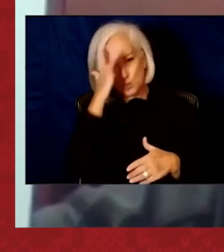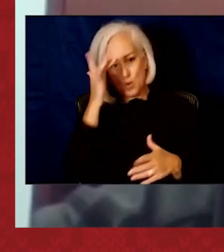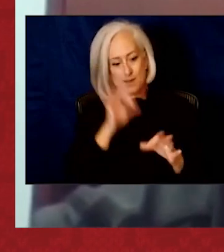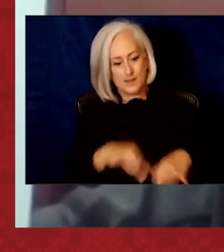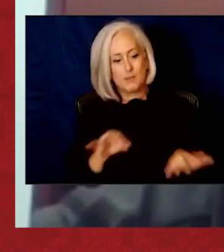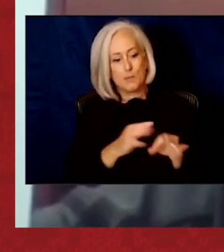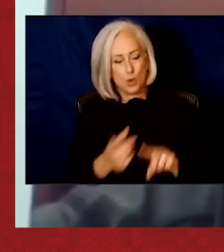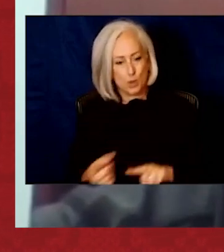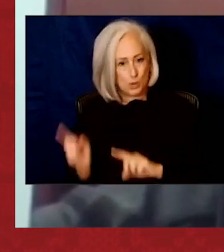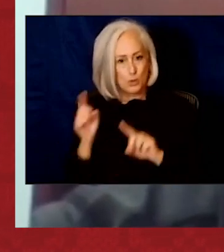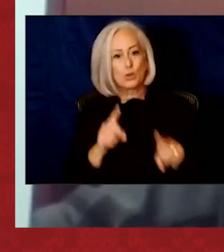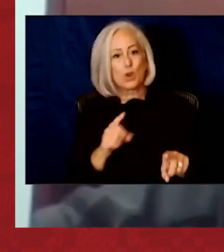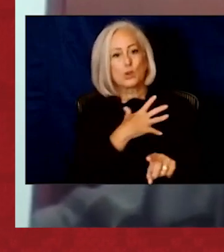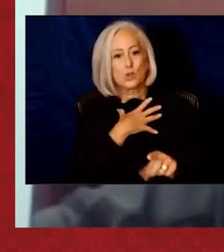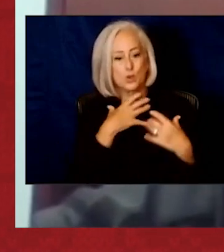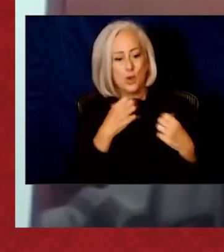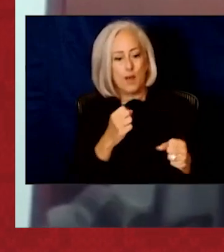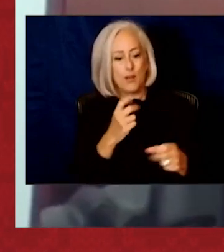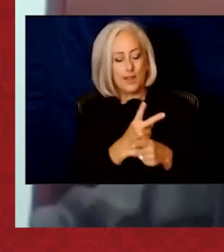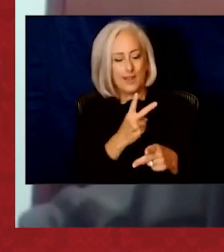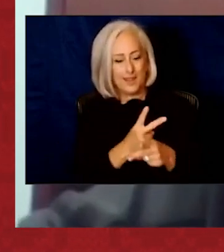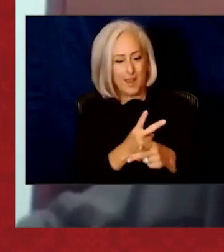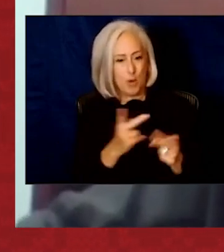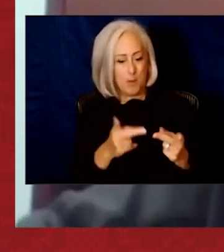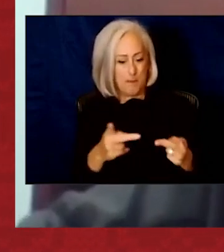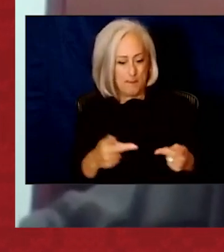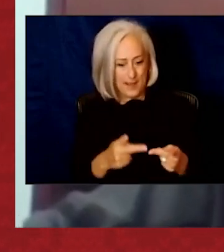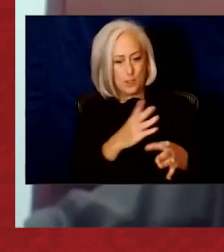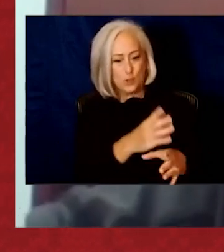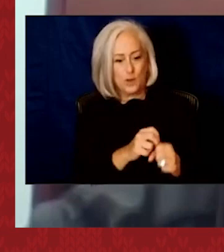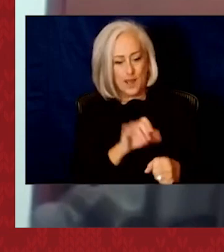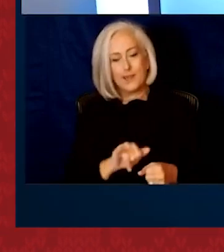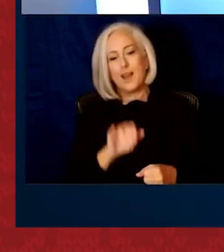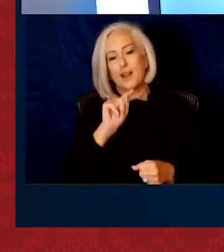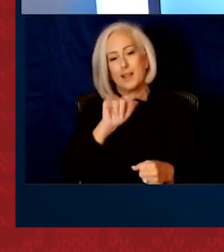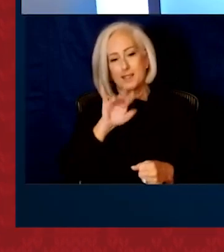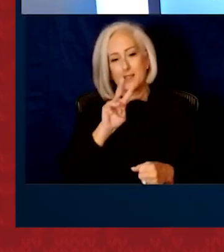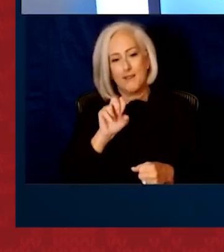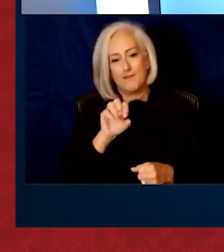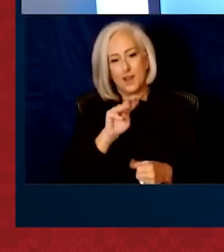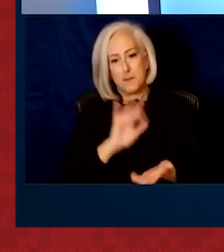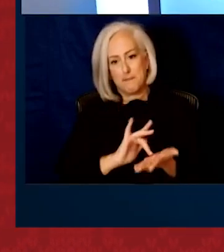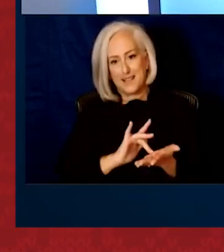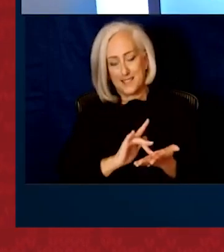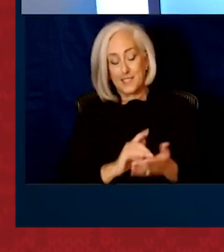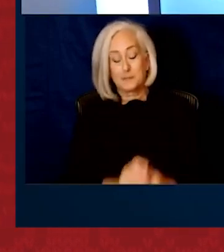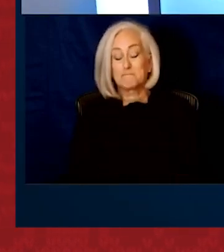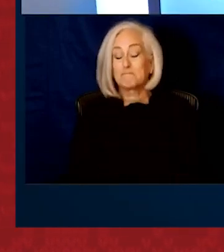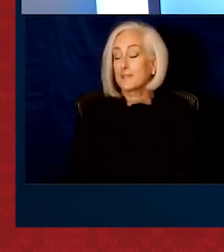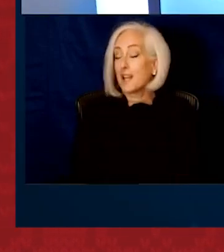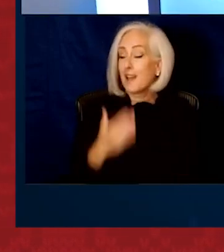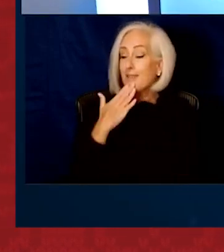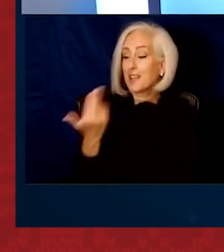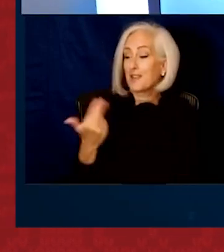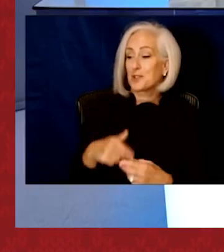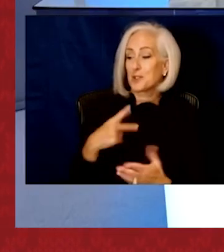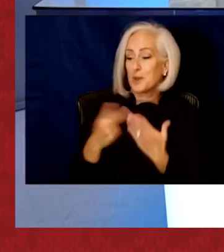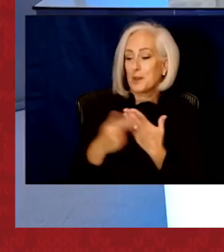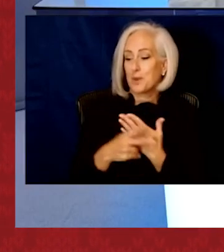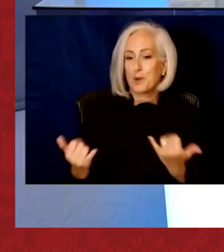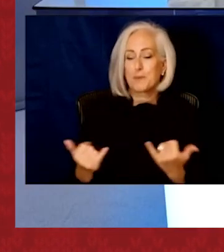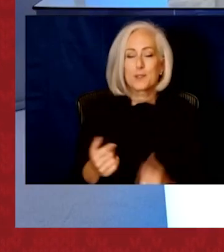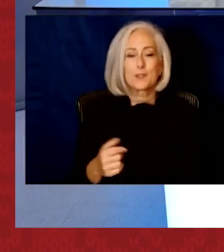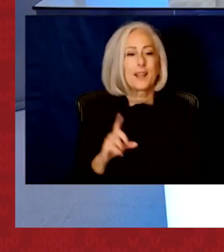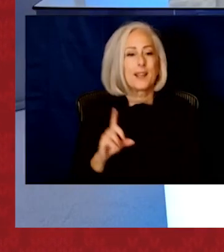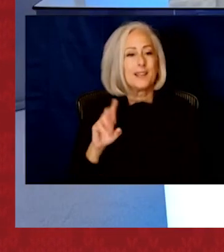as fast as you can and get the anti-venom if need be. All right. Well, thank you for being on the program today. Dr. Thornton, thanks for